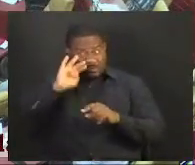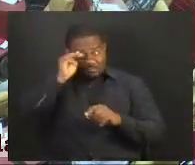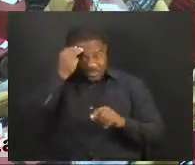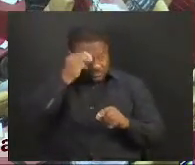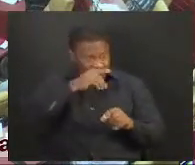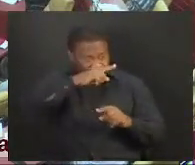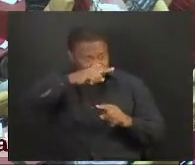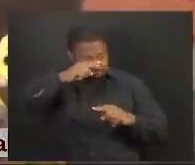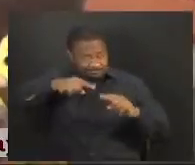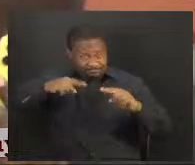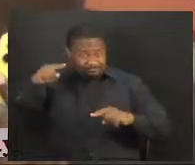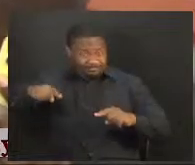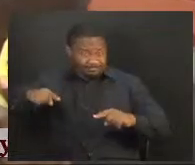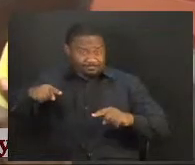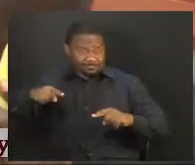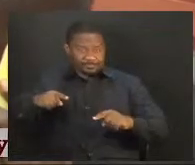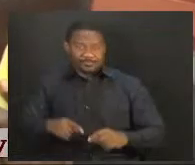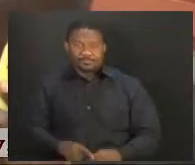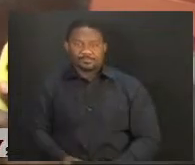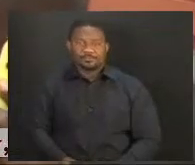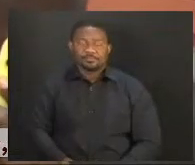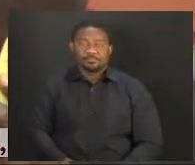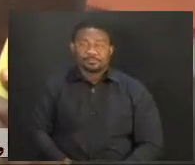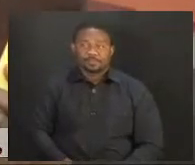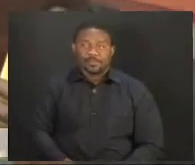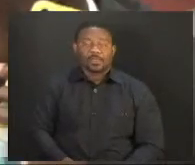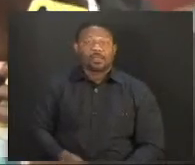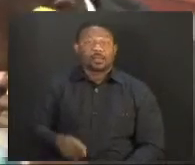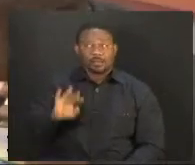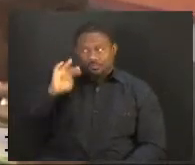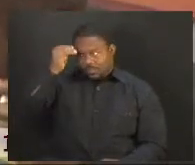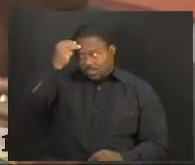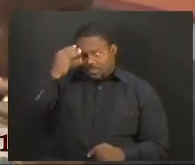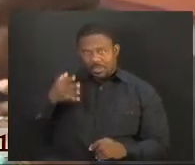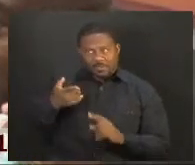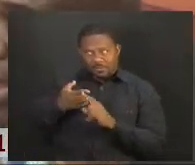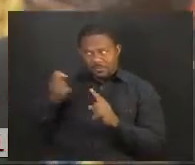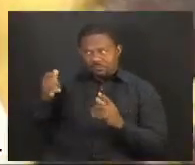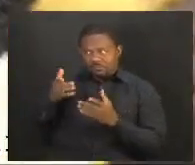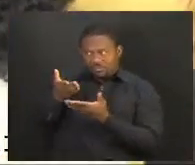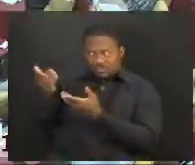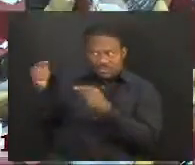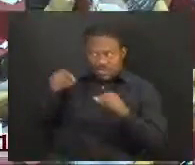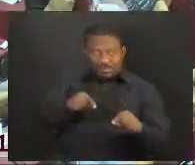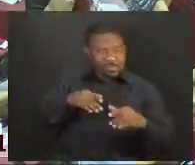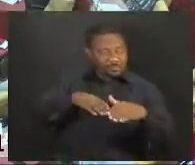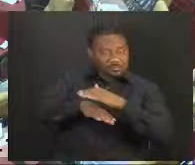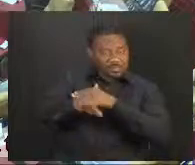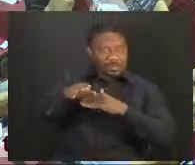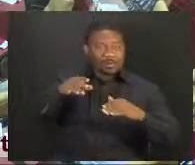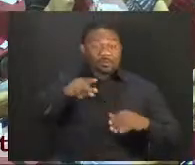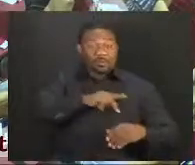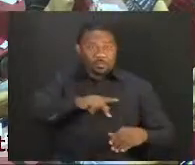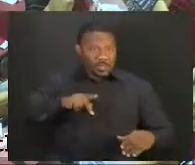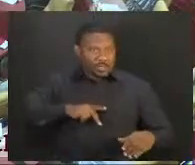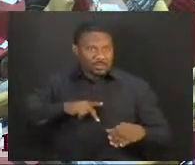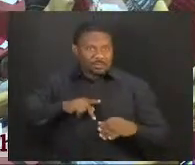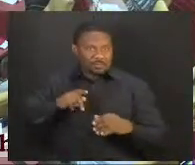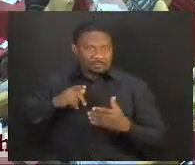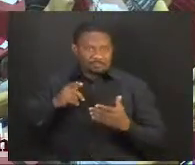Mr. Speaker, sector ministers will be presenting to this House a detailed